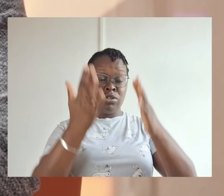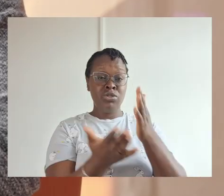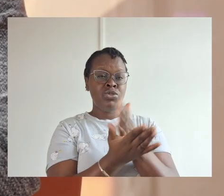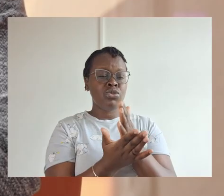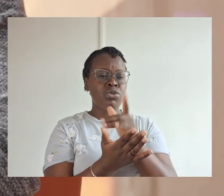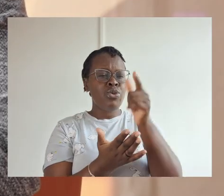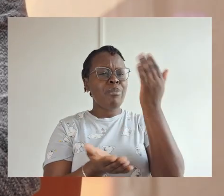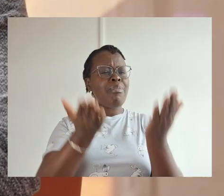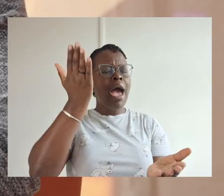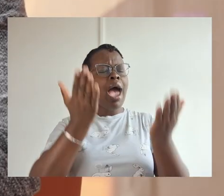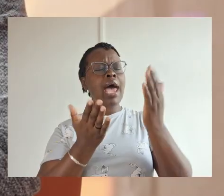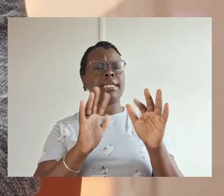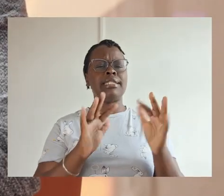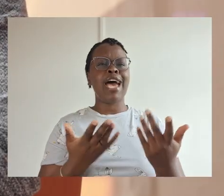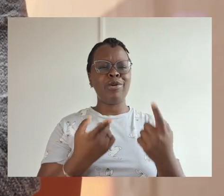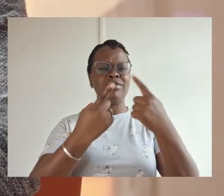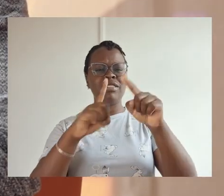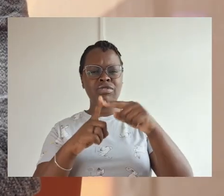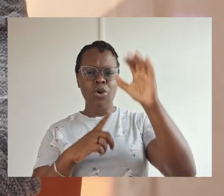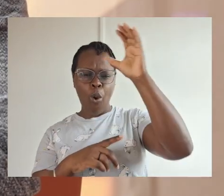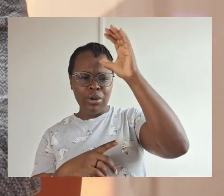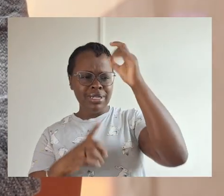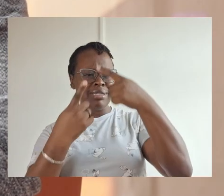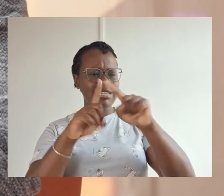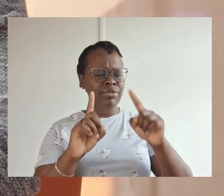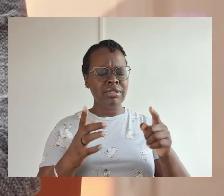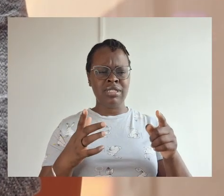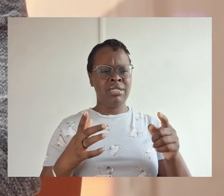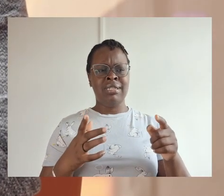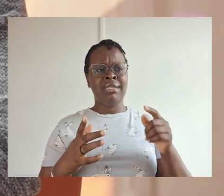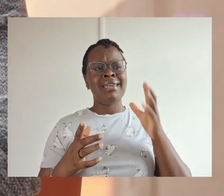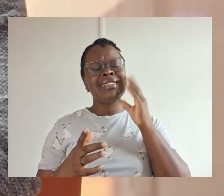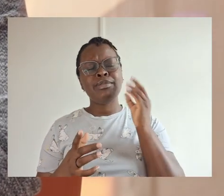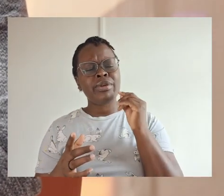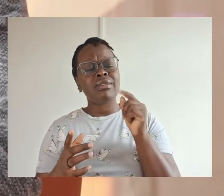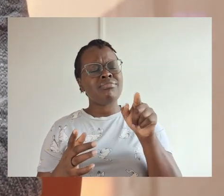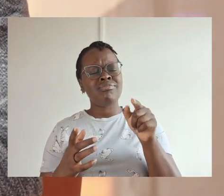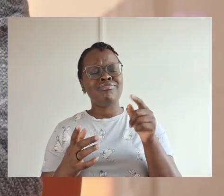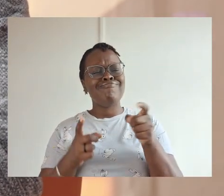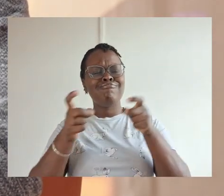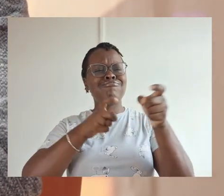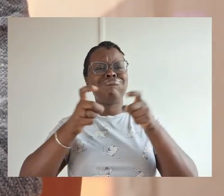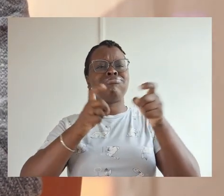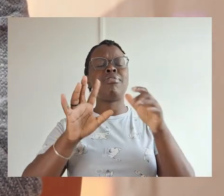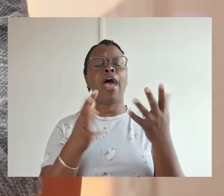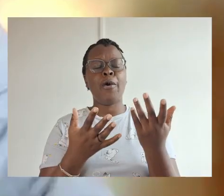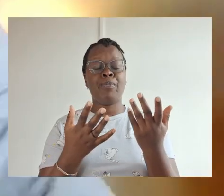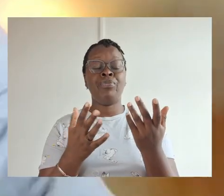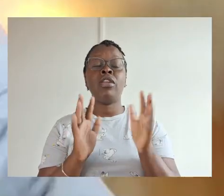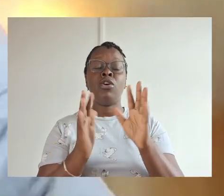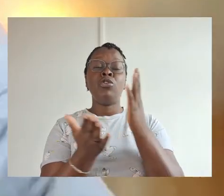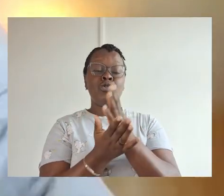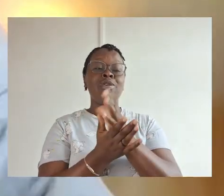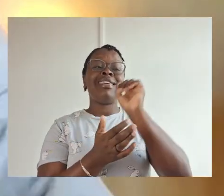from different backgrounds, different contexts, and different cultures, as you've said. Is that in itself a challenge? Absolutely.